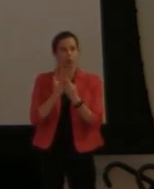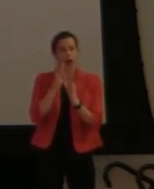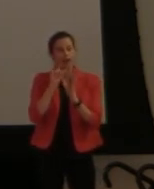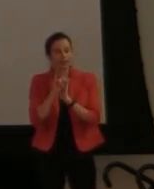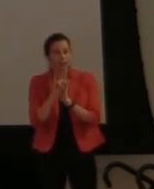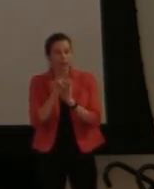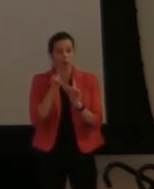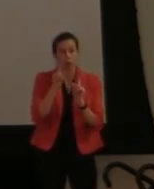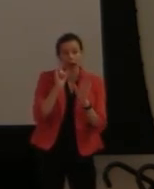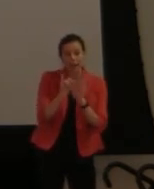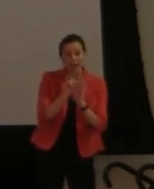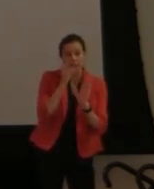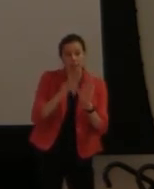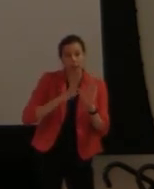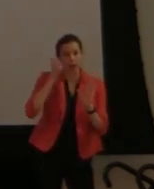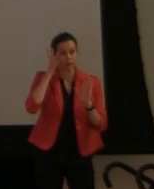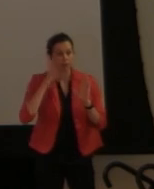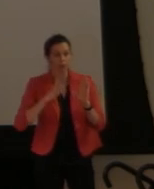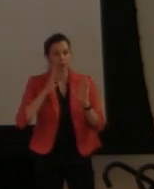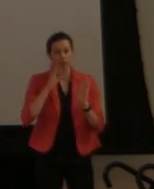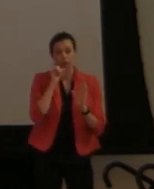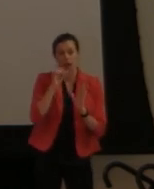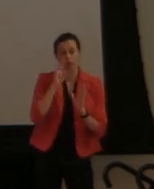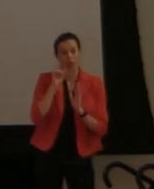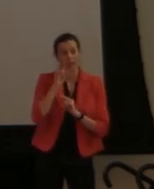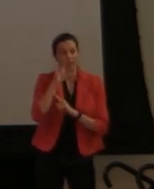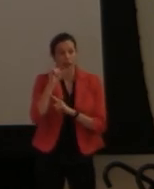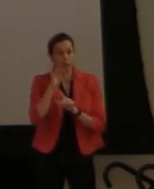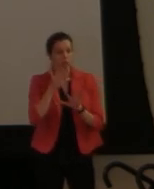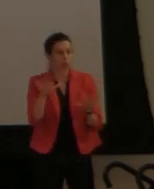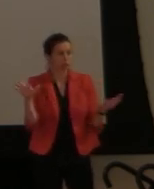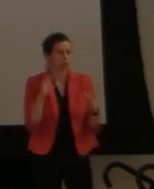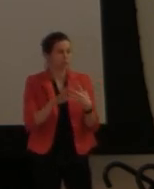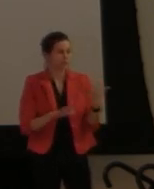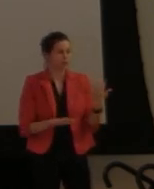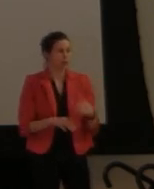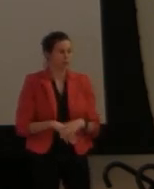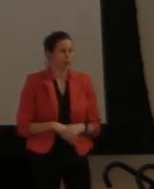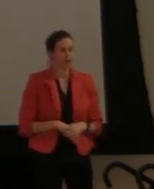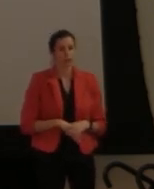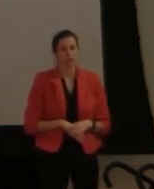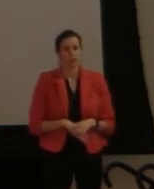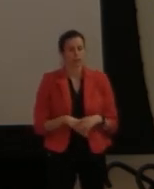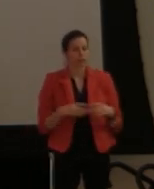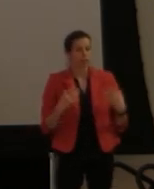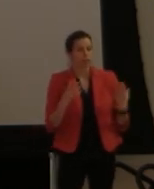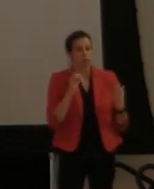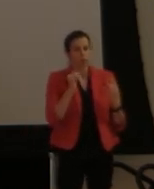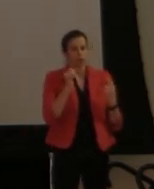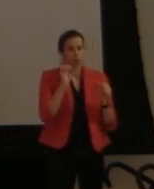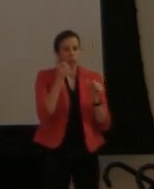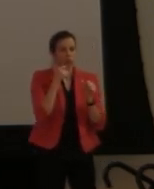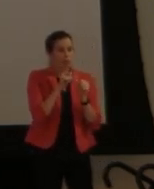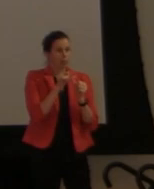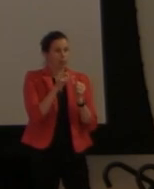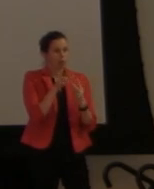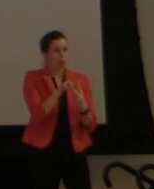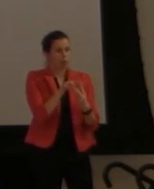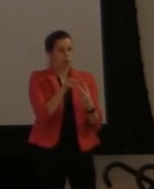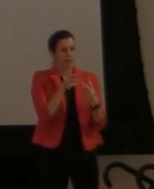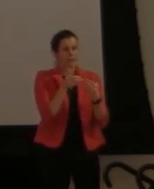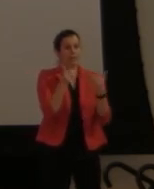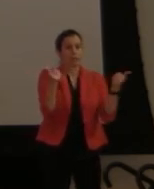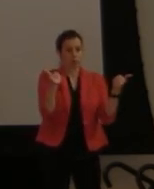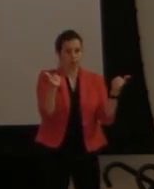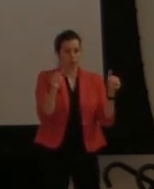man, a woman, a non-binary person, a genderqueer person, et cetera? And sort of keeping those two things